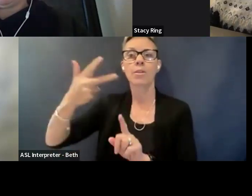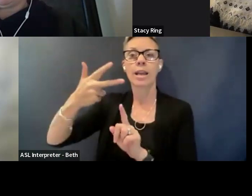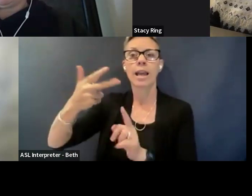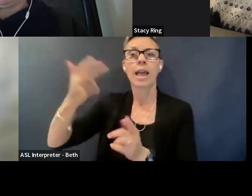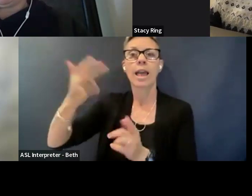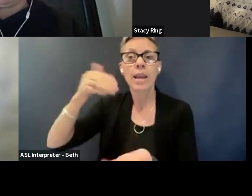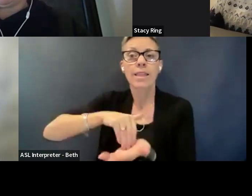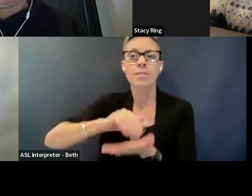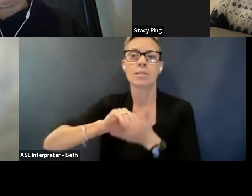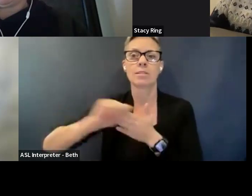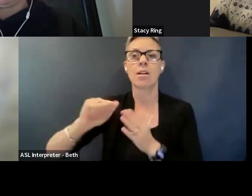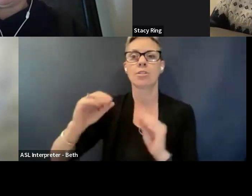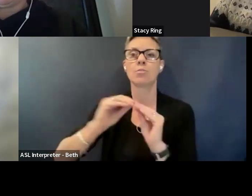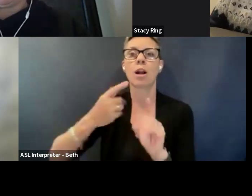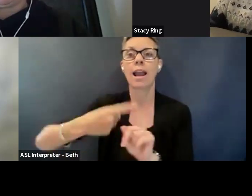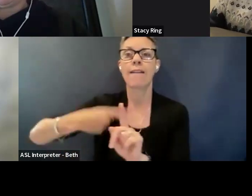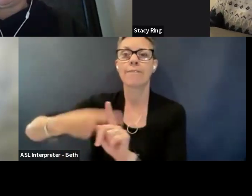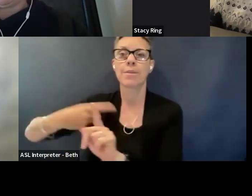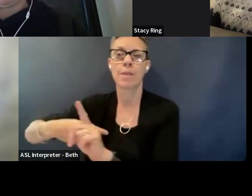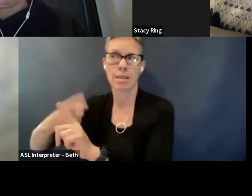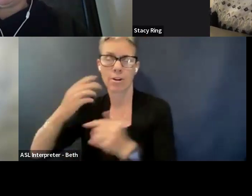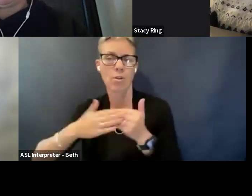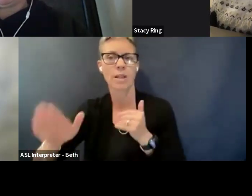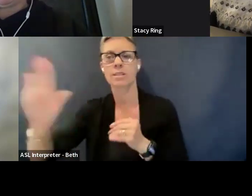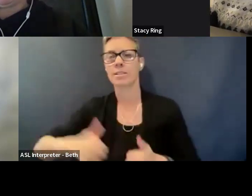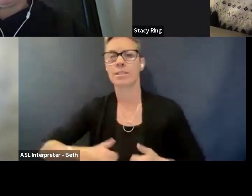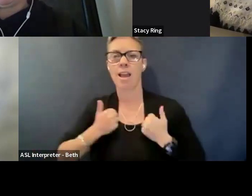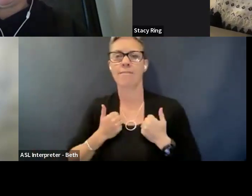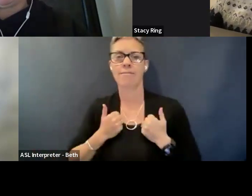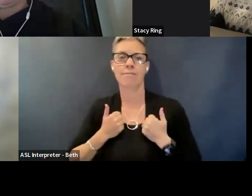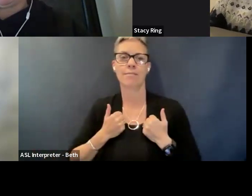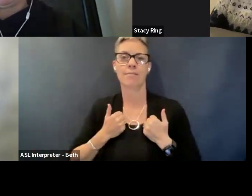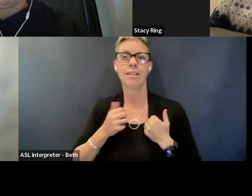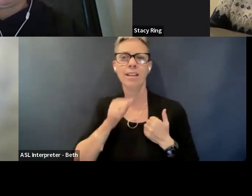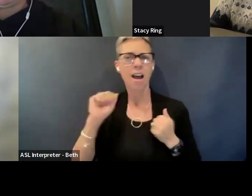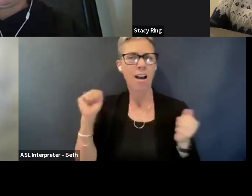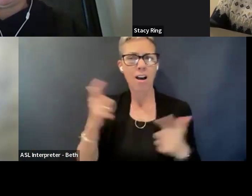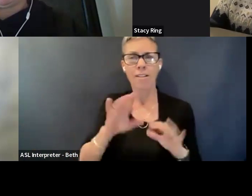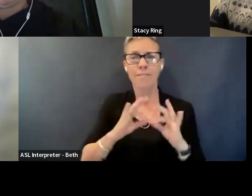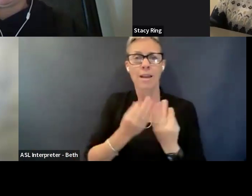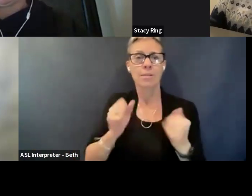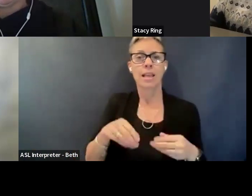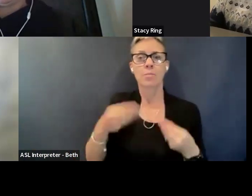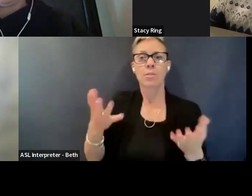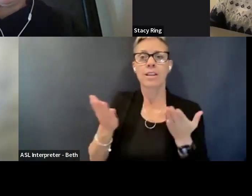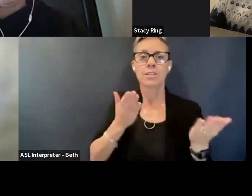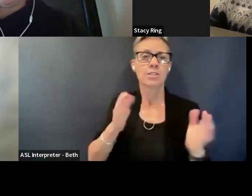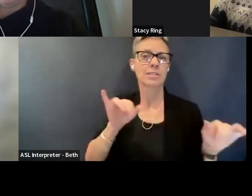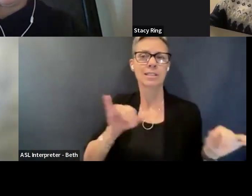every month for the rest of his life. And not every family can provide the services at home, and not